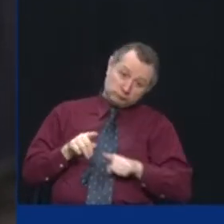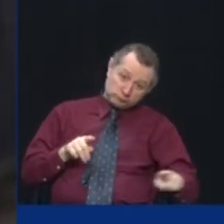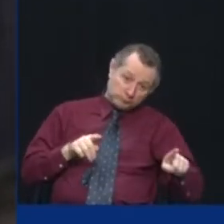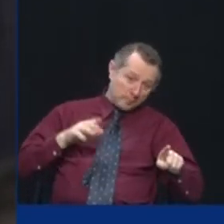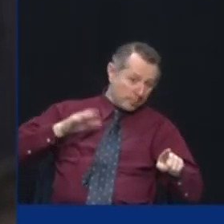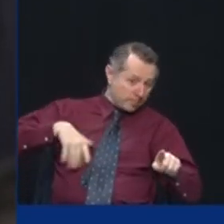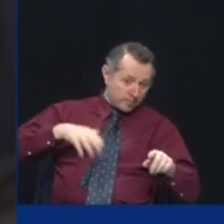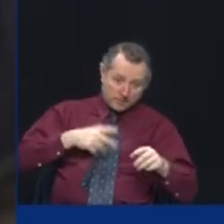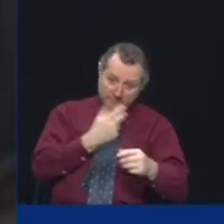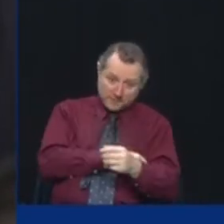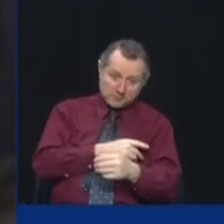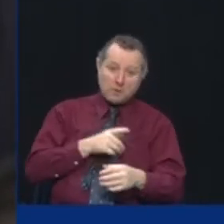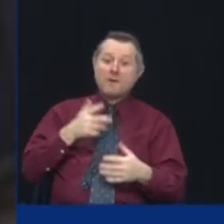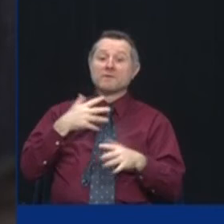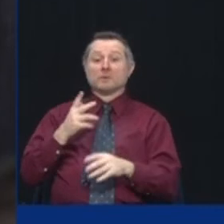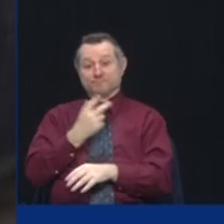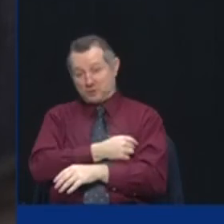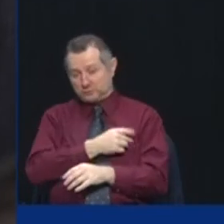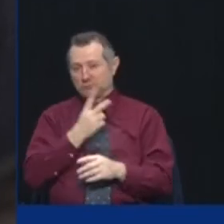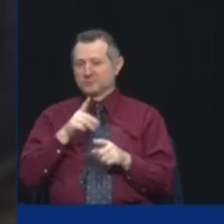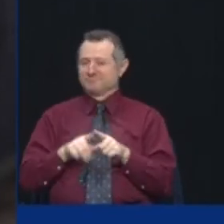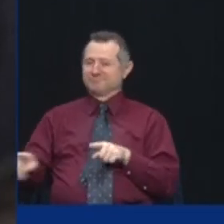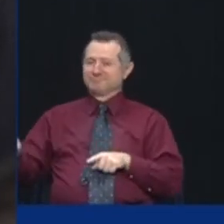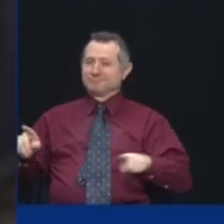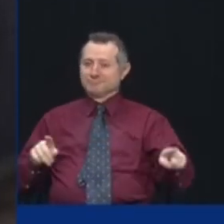have some inventory in